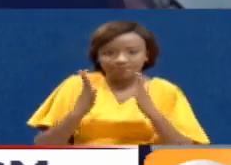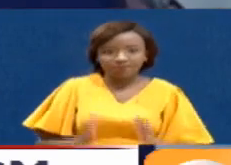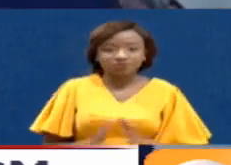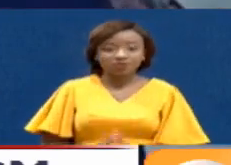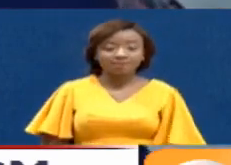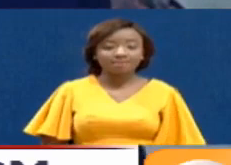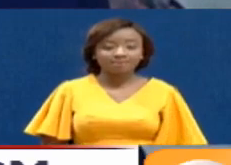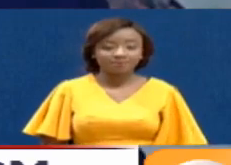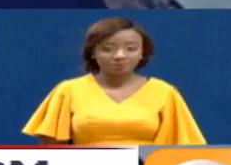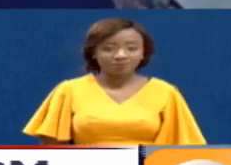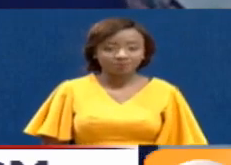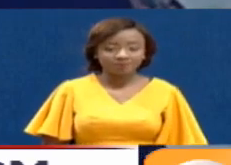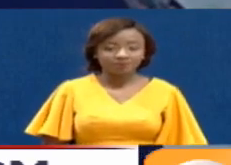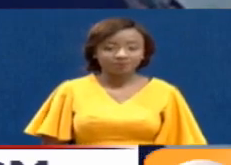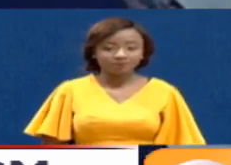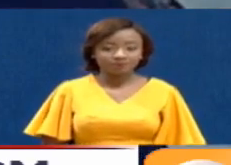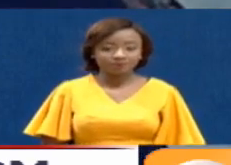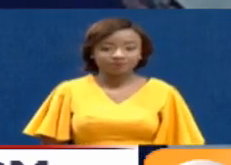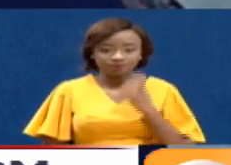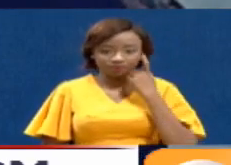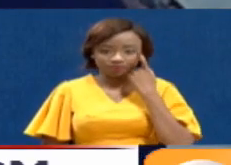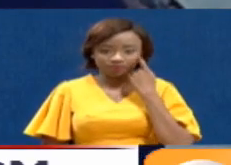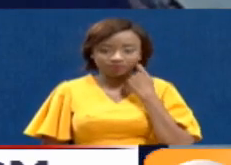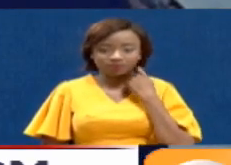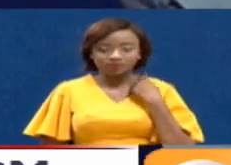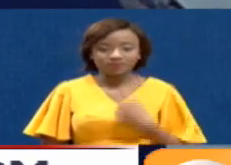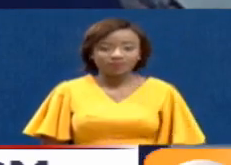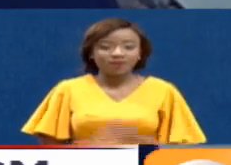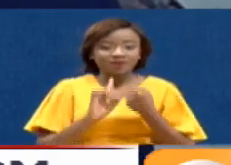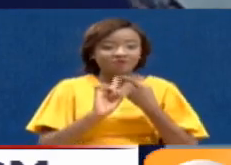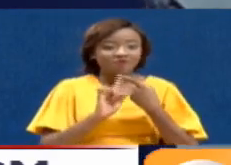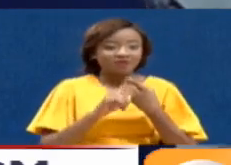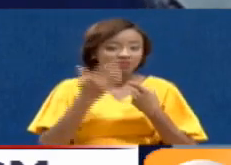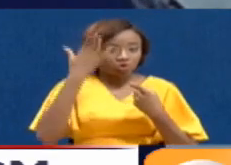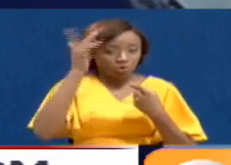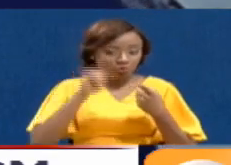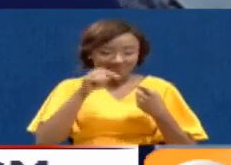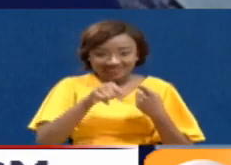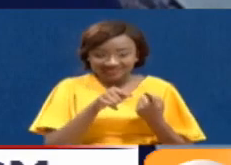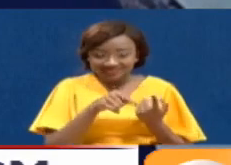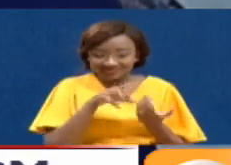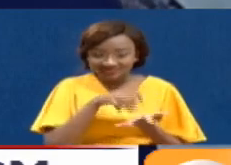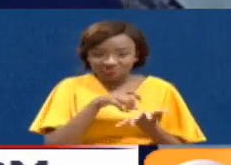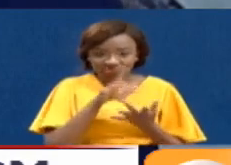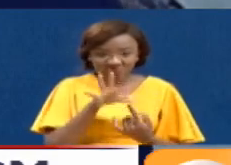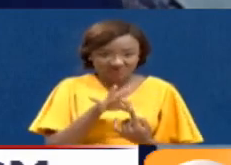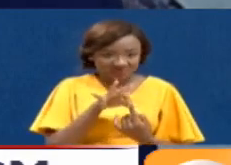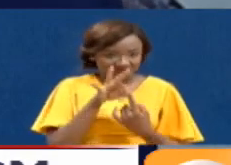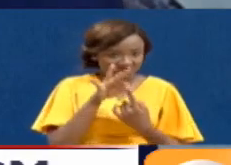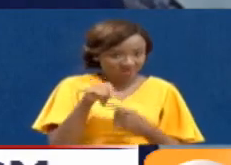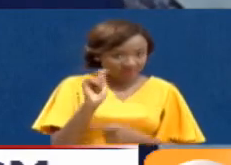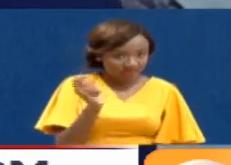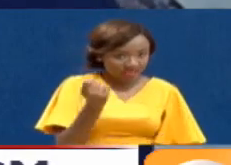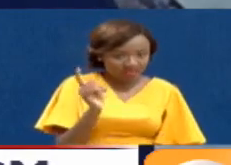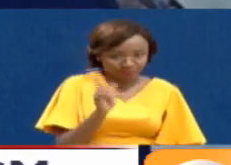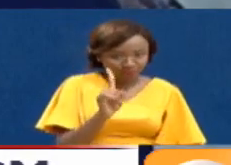The first point to know is that this is a pricing that is not unique to Kenya. If you